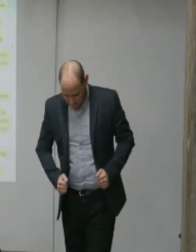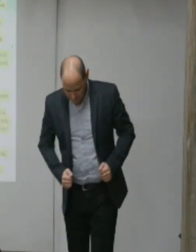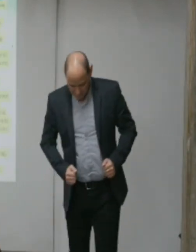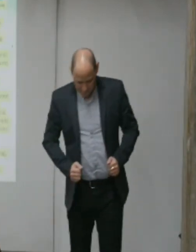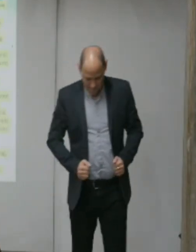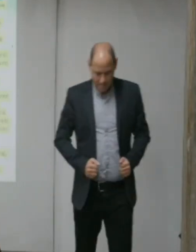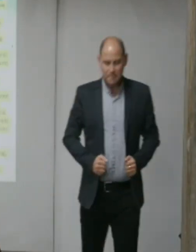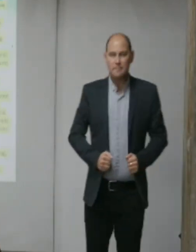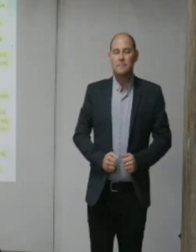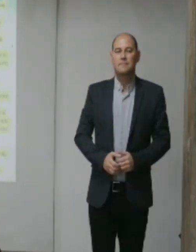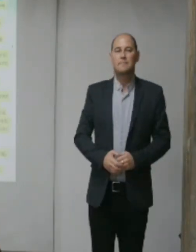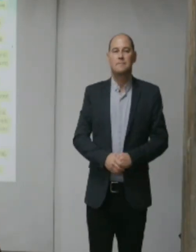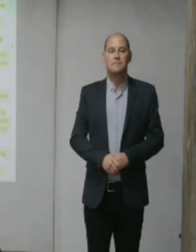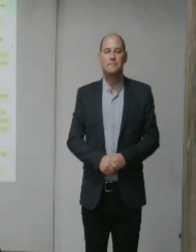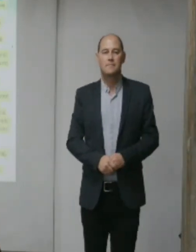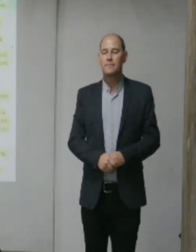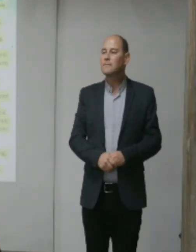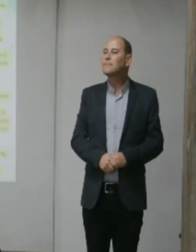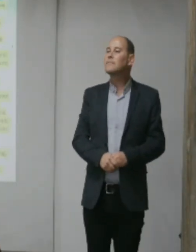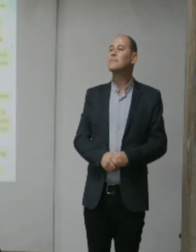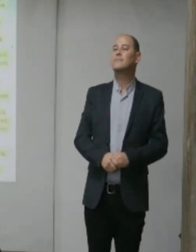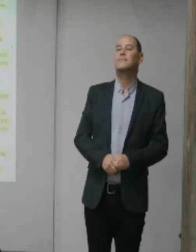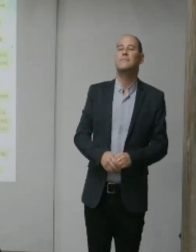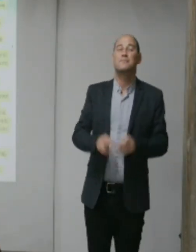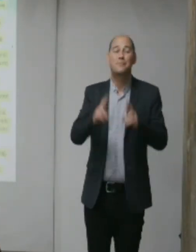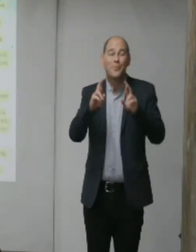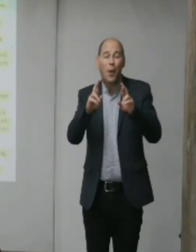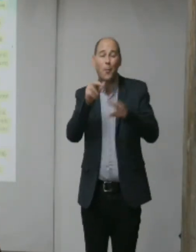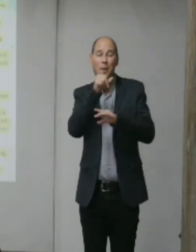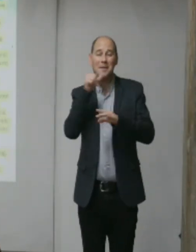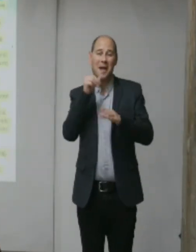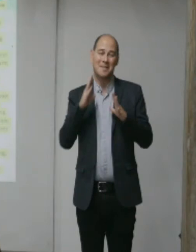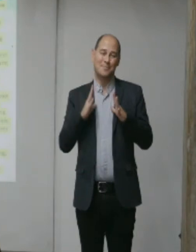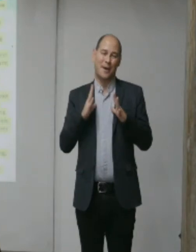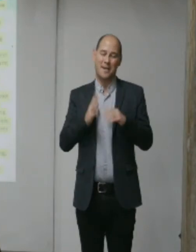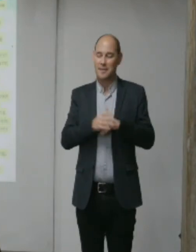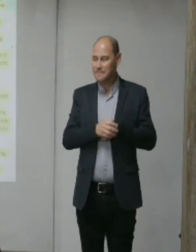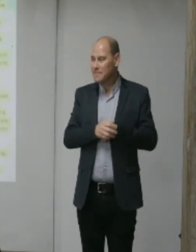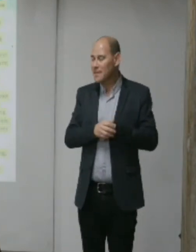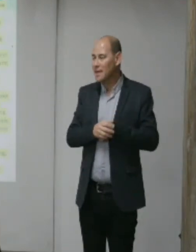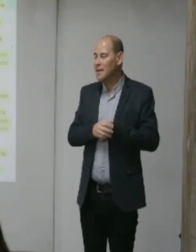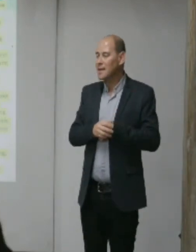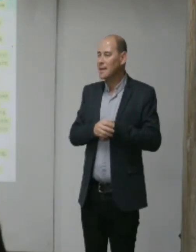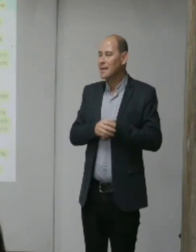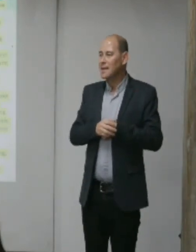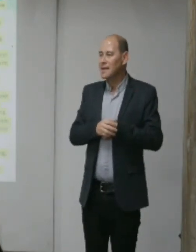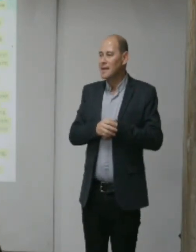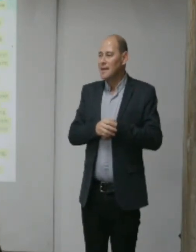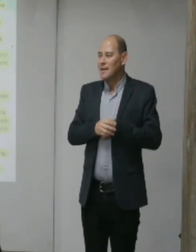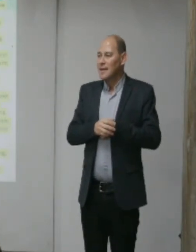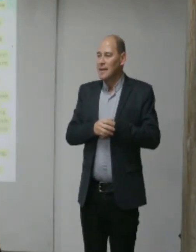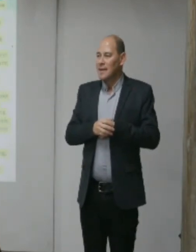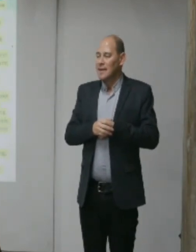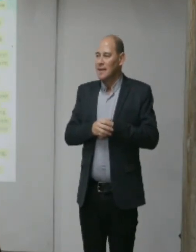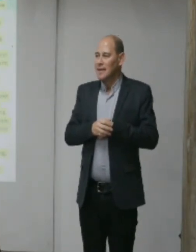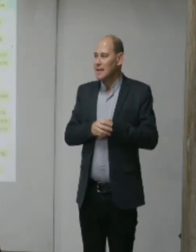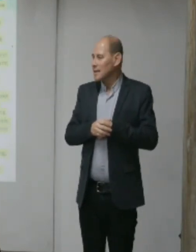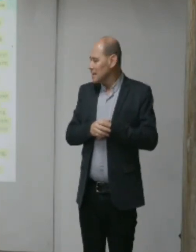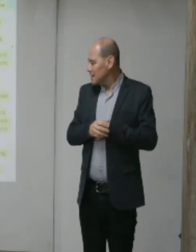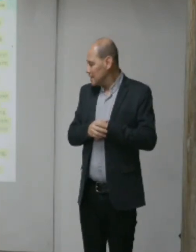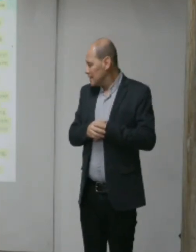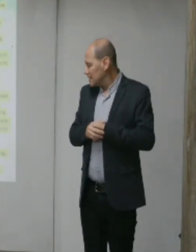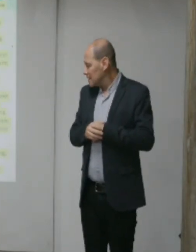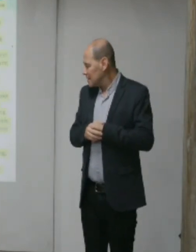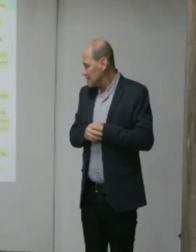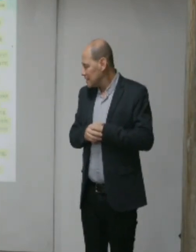A nice refreshing break. So we really wanted now, so we all feel a bit of discomfort with this model of having